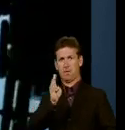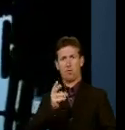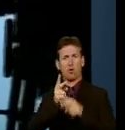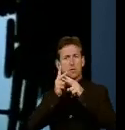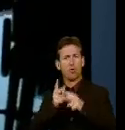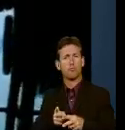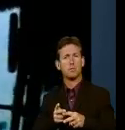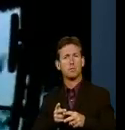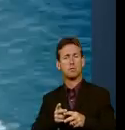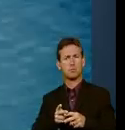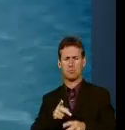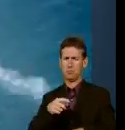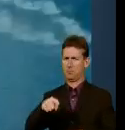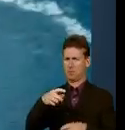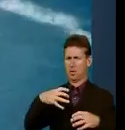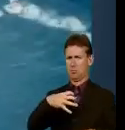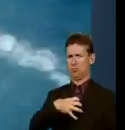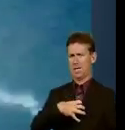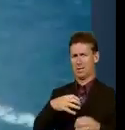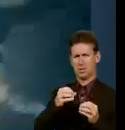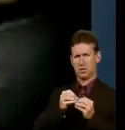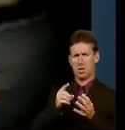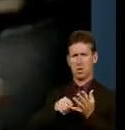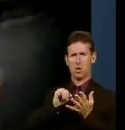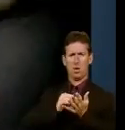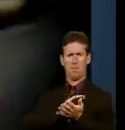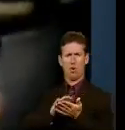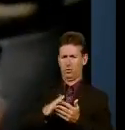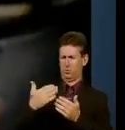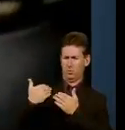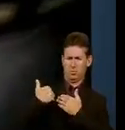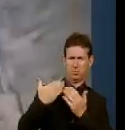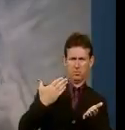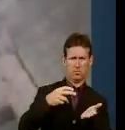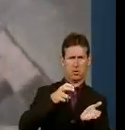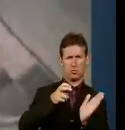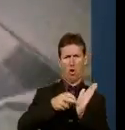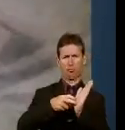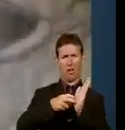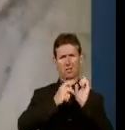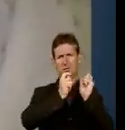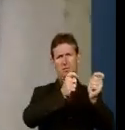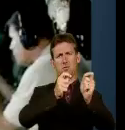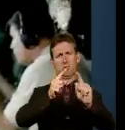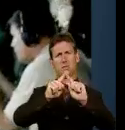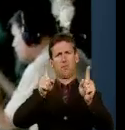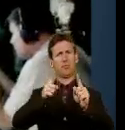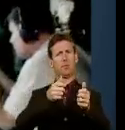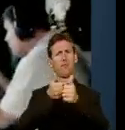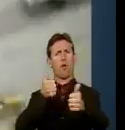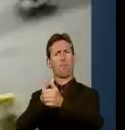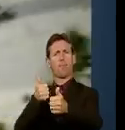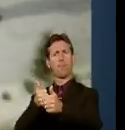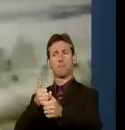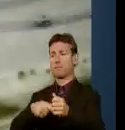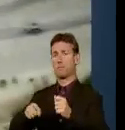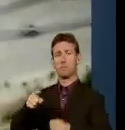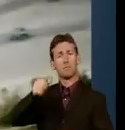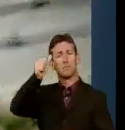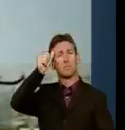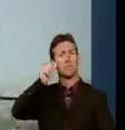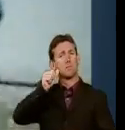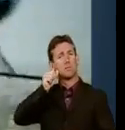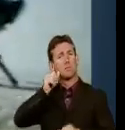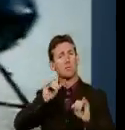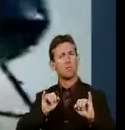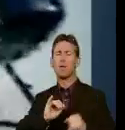The Bush administration were keen to outsource the battle space. The issue here isn't fraud, but the